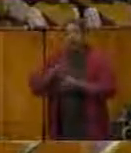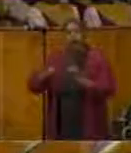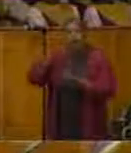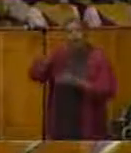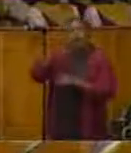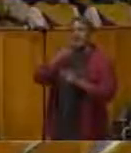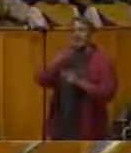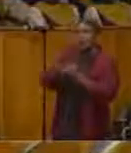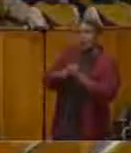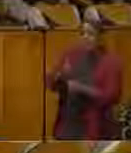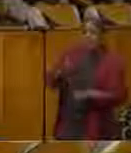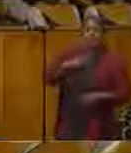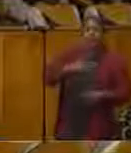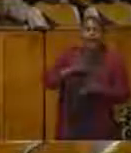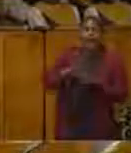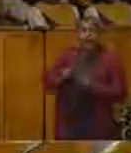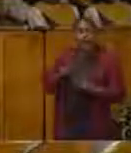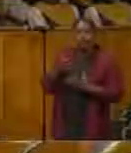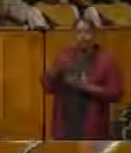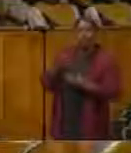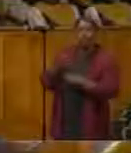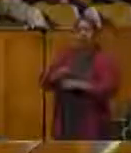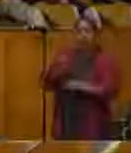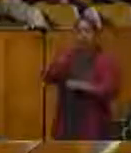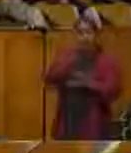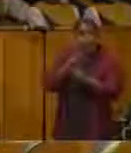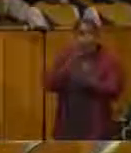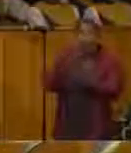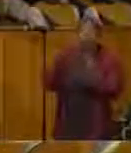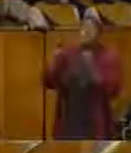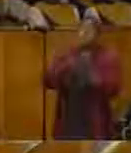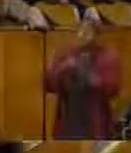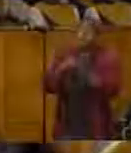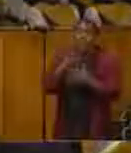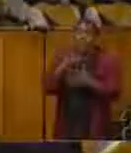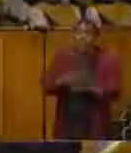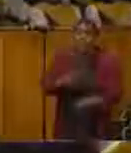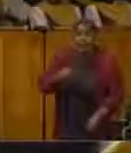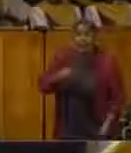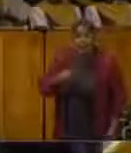problem. My people trust in black folk more than they trust in me.